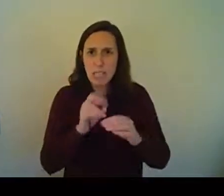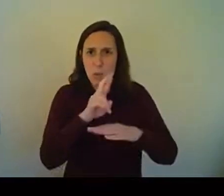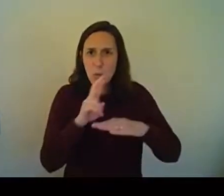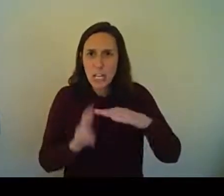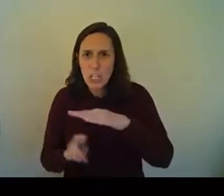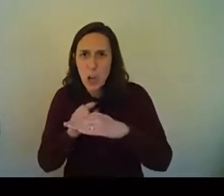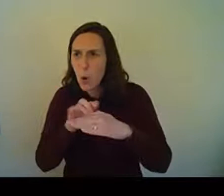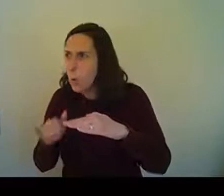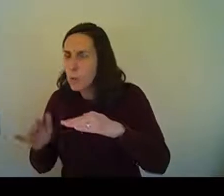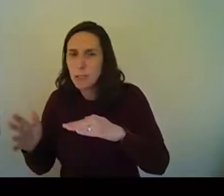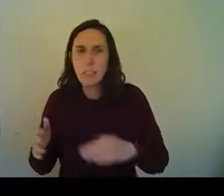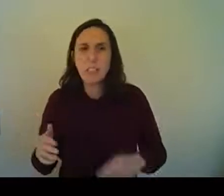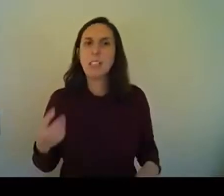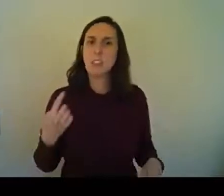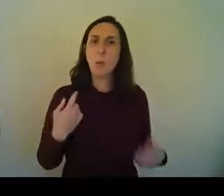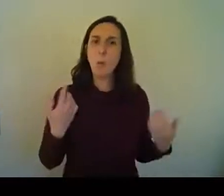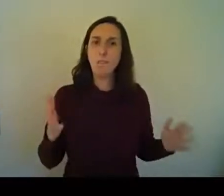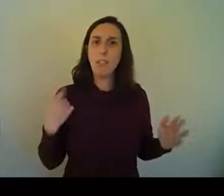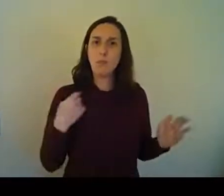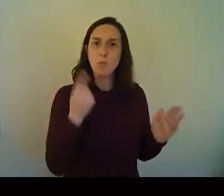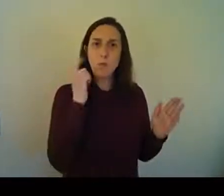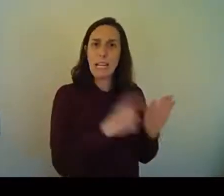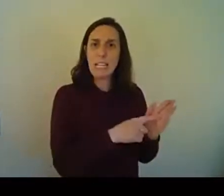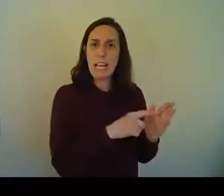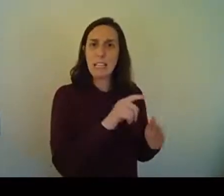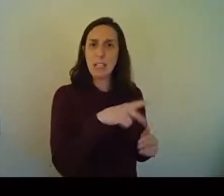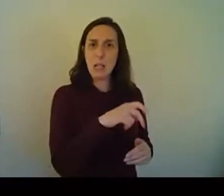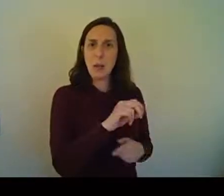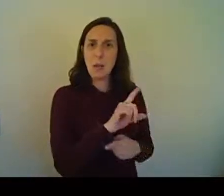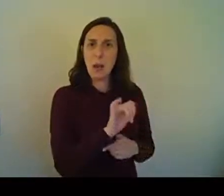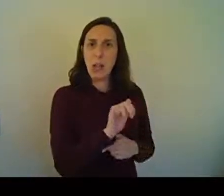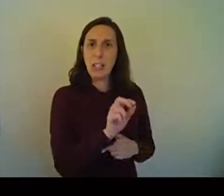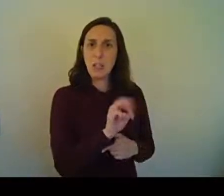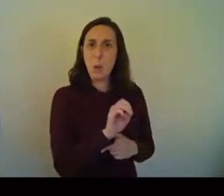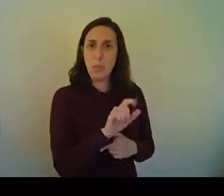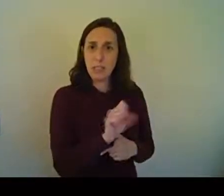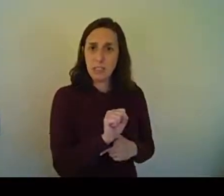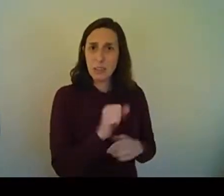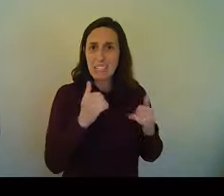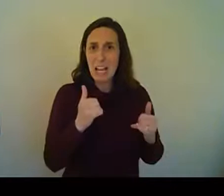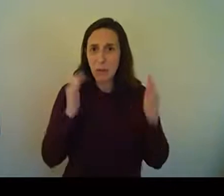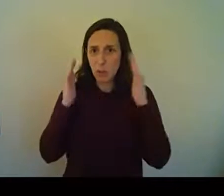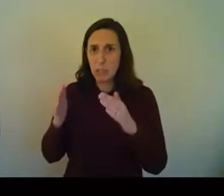so we've recognized polynomials. Now we're going to do ratios of polynomials or divisions of polynomials.